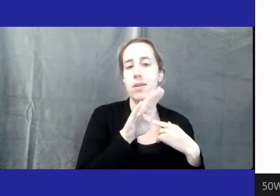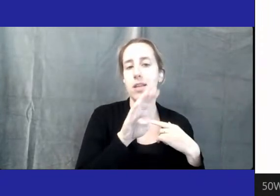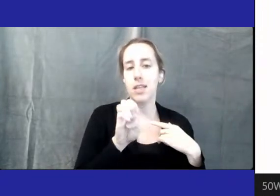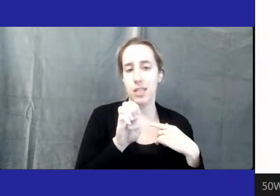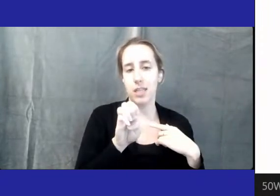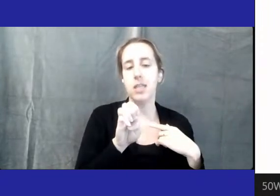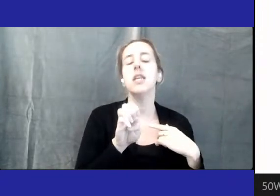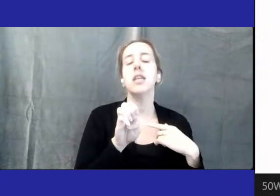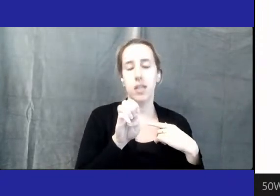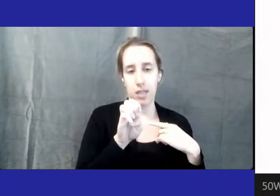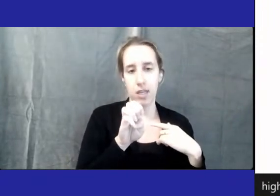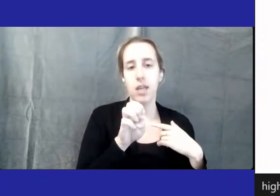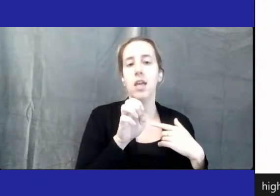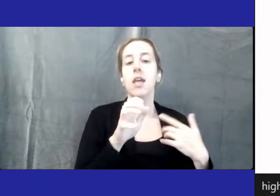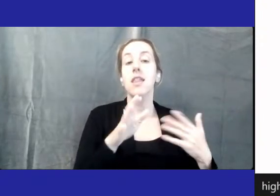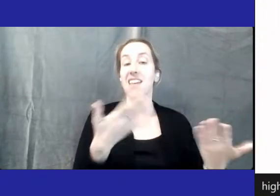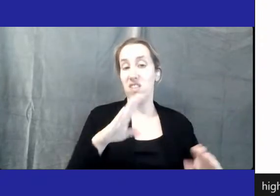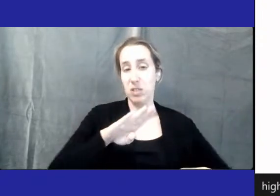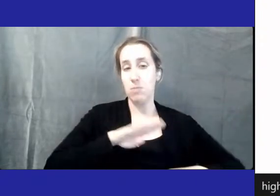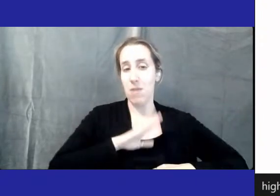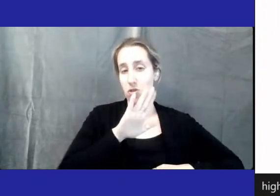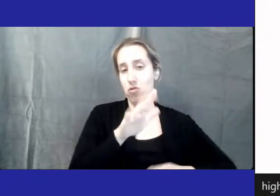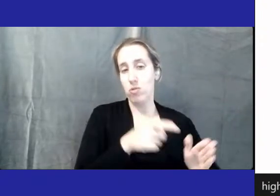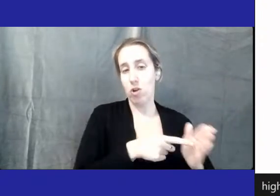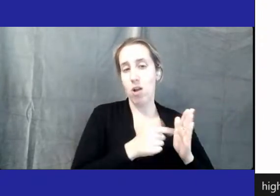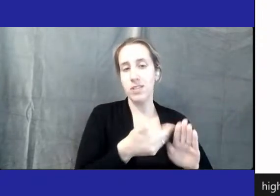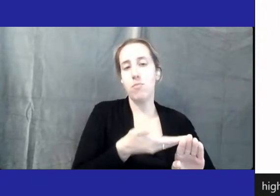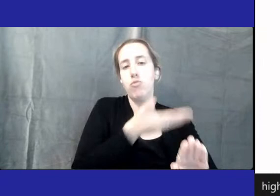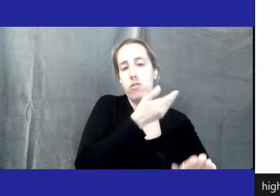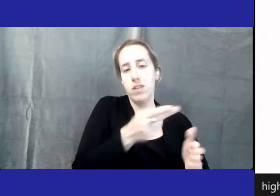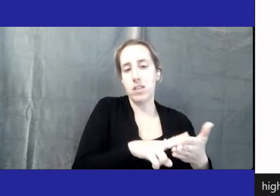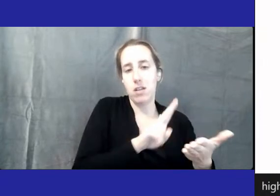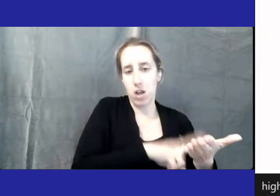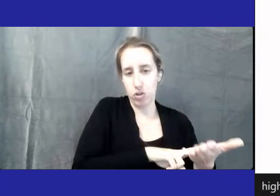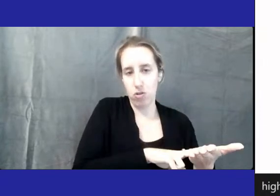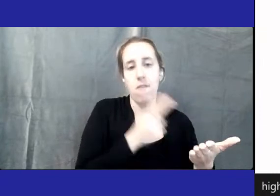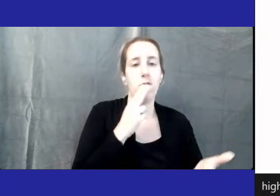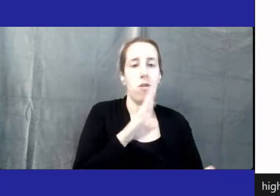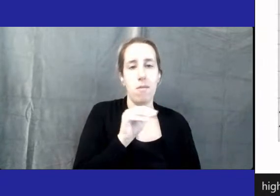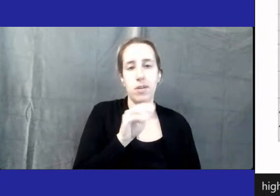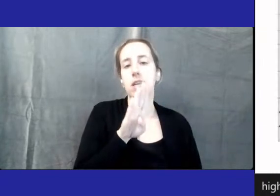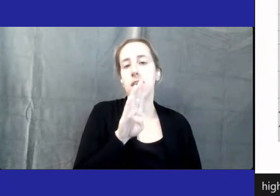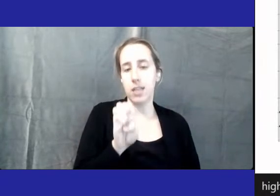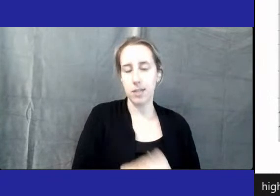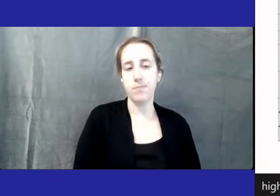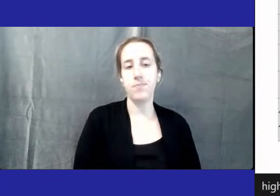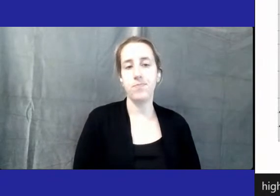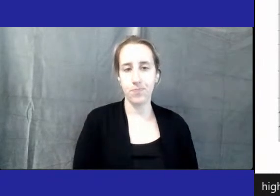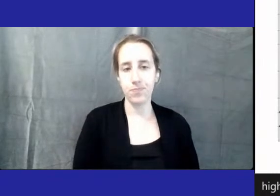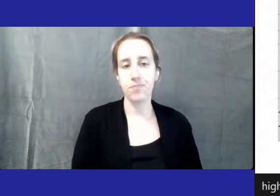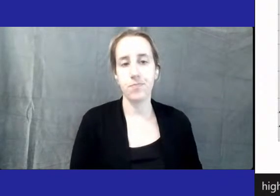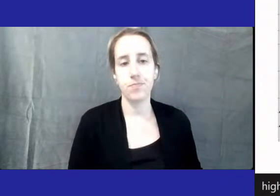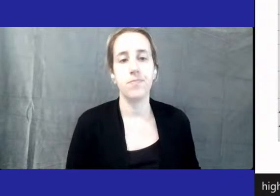MWBE requirements in previous contracts as well, current contracts that they have with us. Next slide, please.